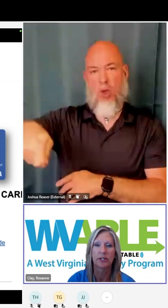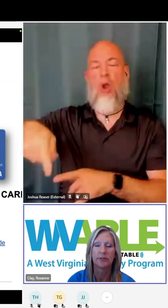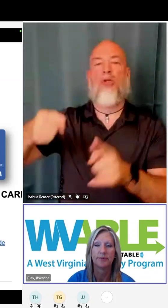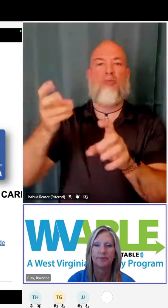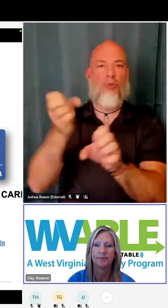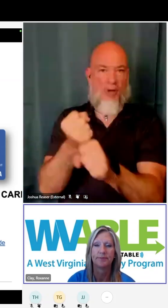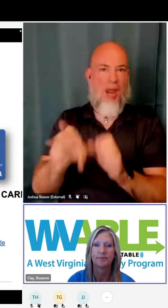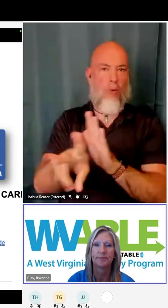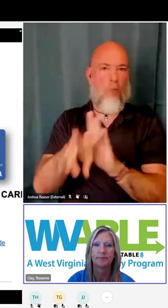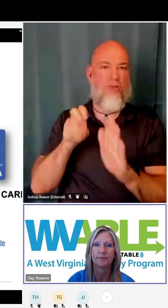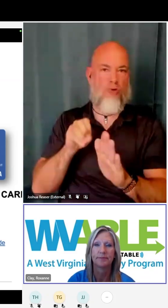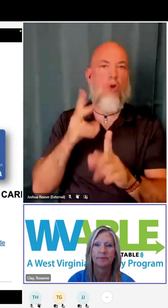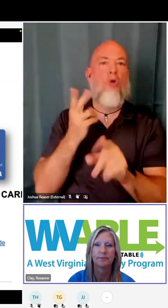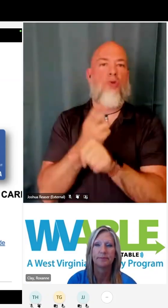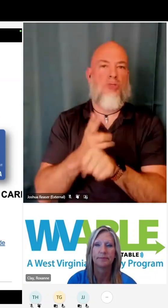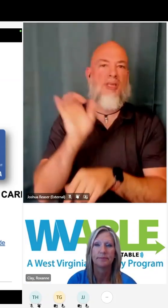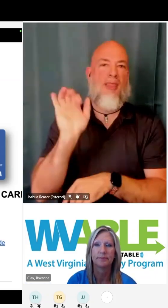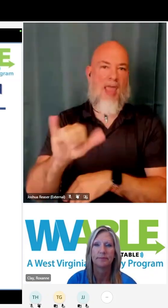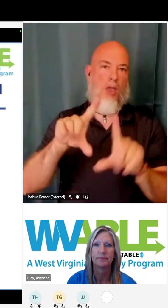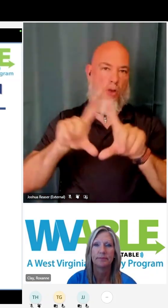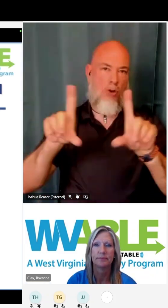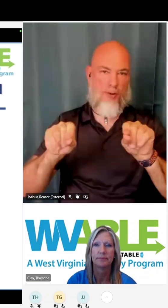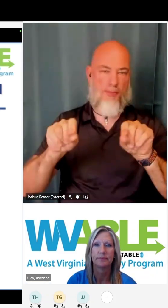that card.